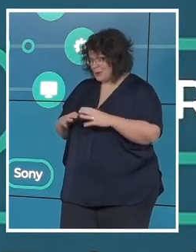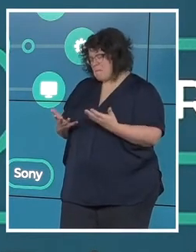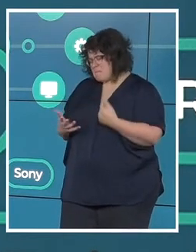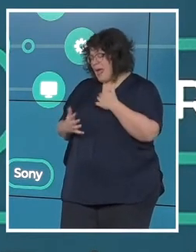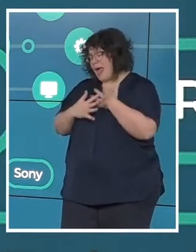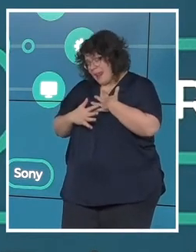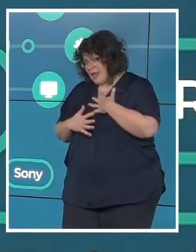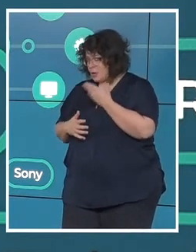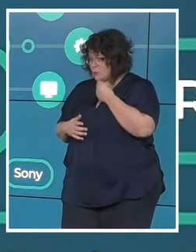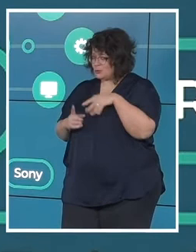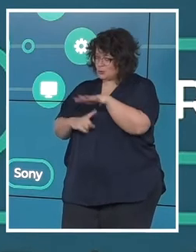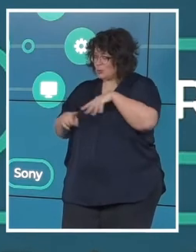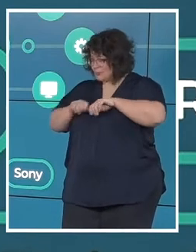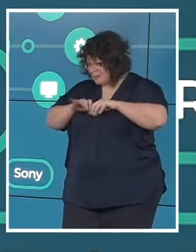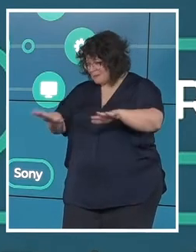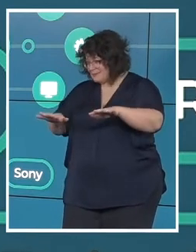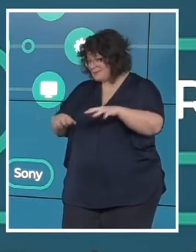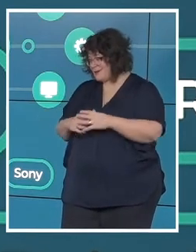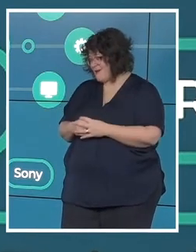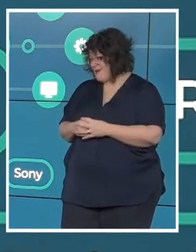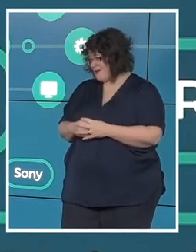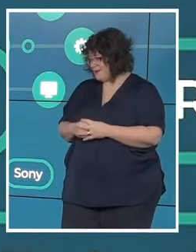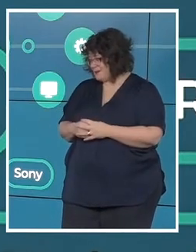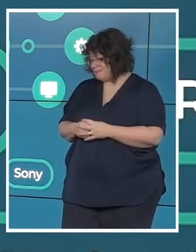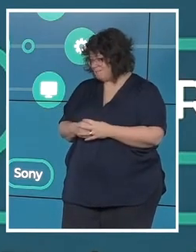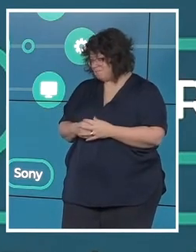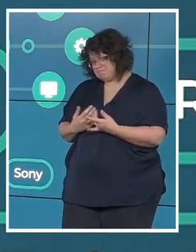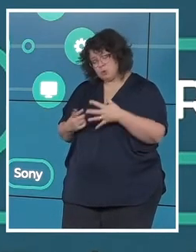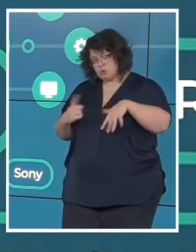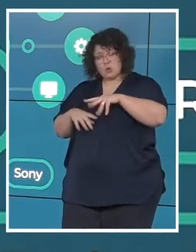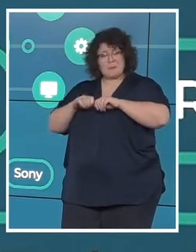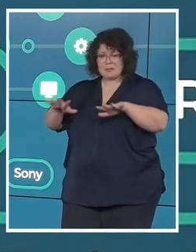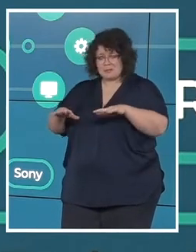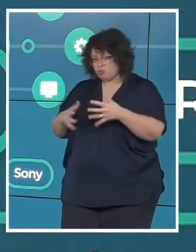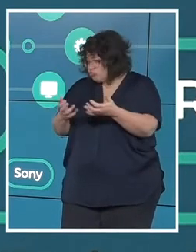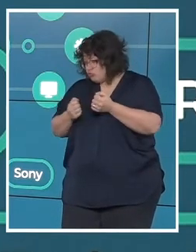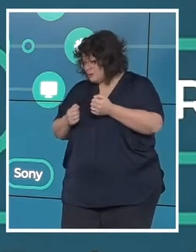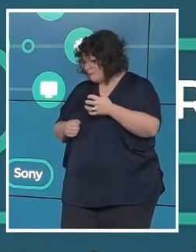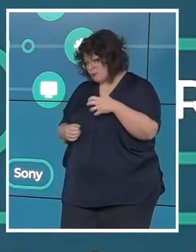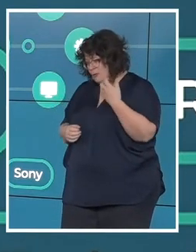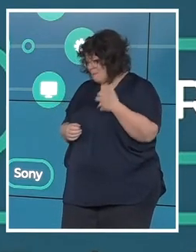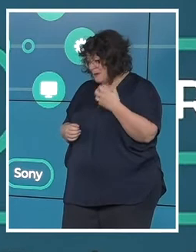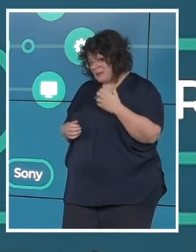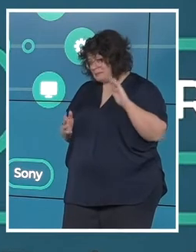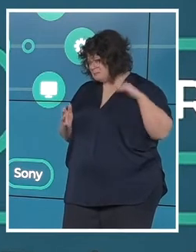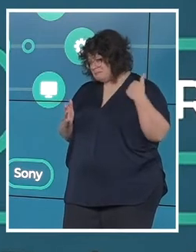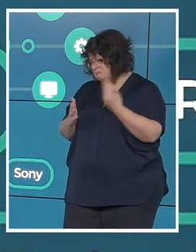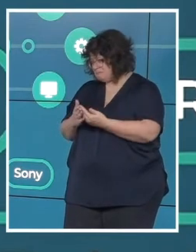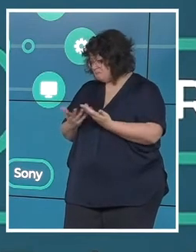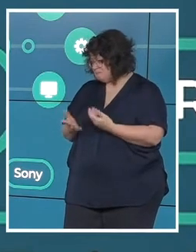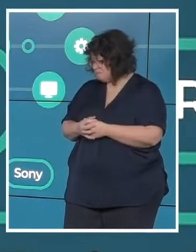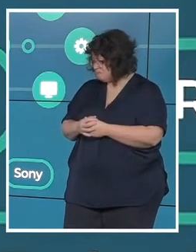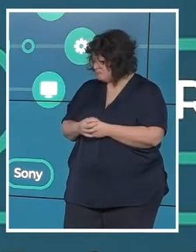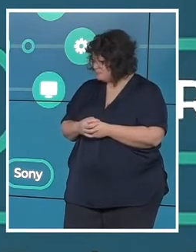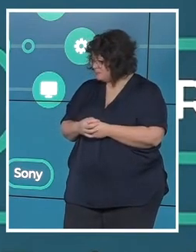many complaints over the years. As a deaf-blind person, it has expanded the number of conversations